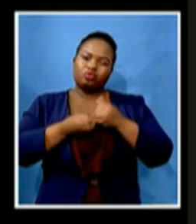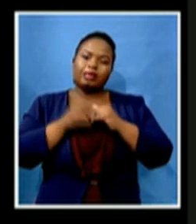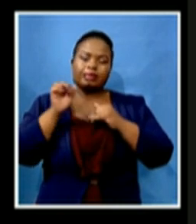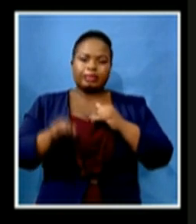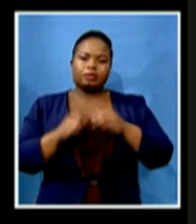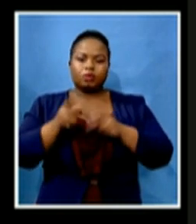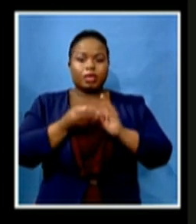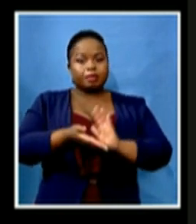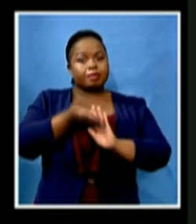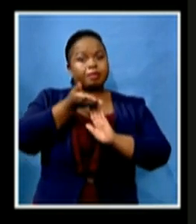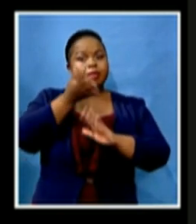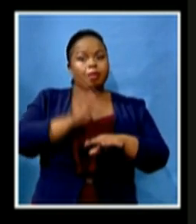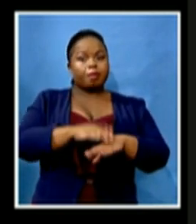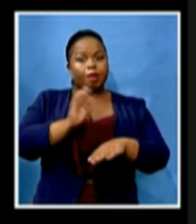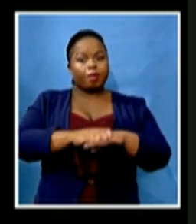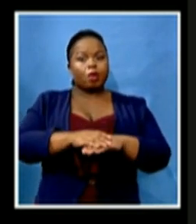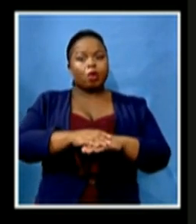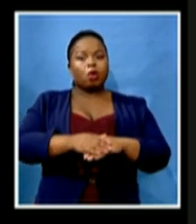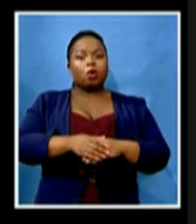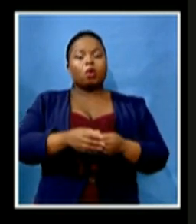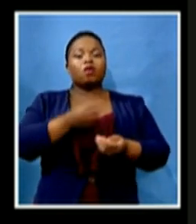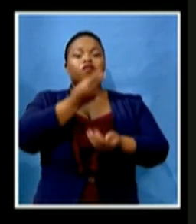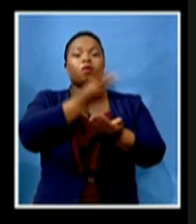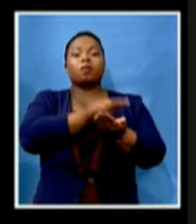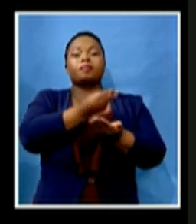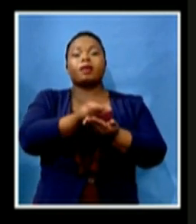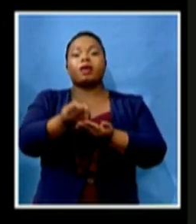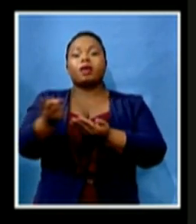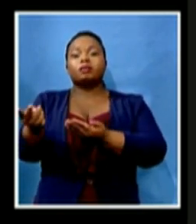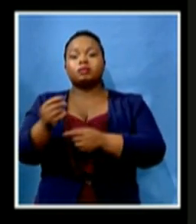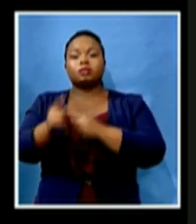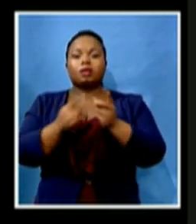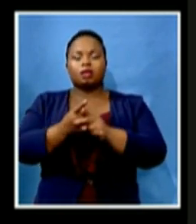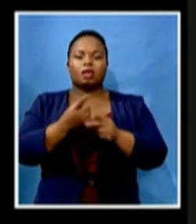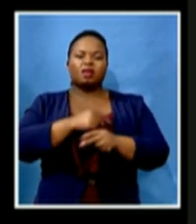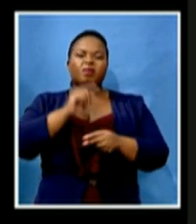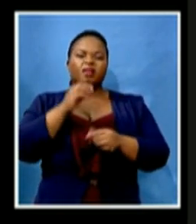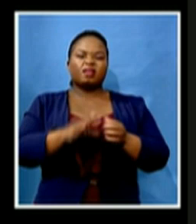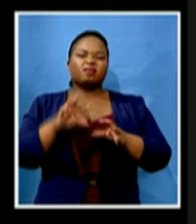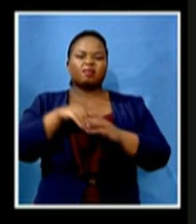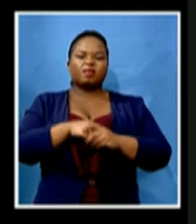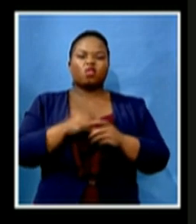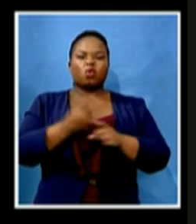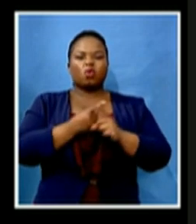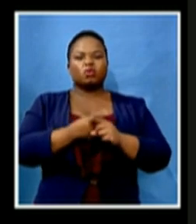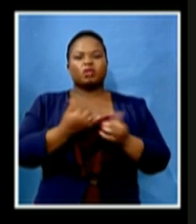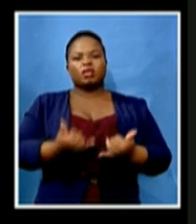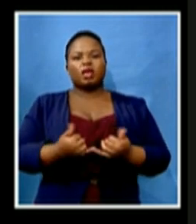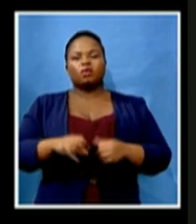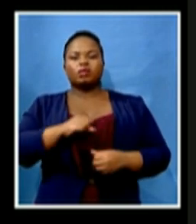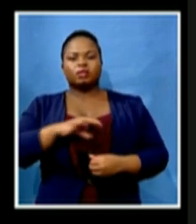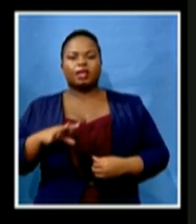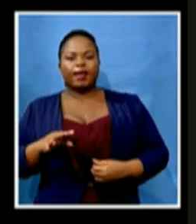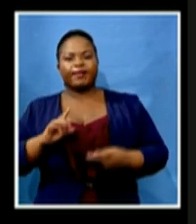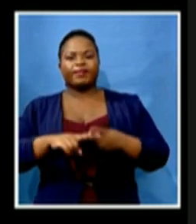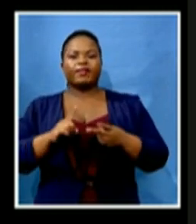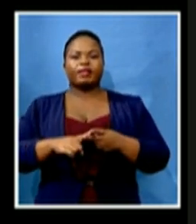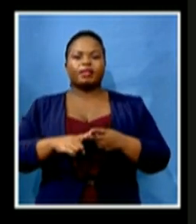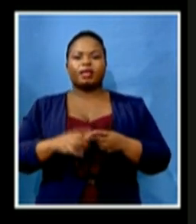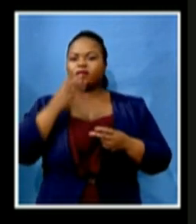are other constraints that are important, including the trained staff, as well as the number of ventilators. But I think the staff is the most